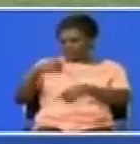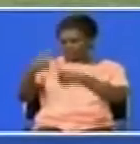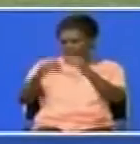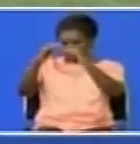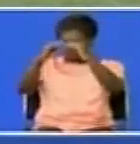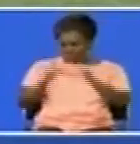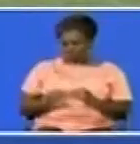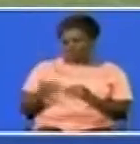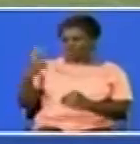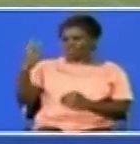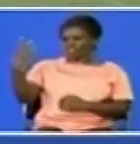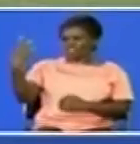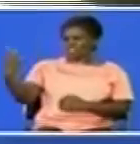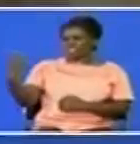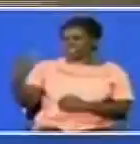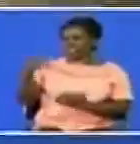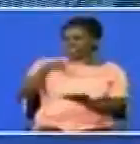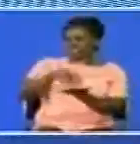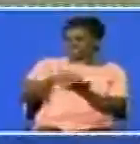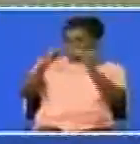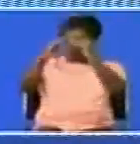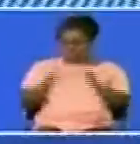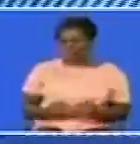dropping 23 places from Saturday's standings.